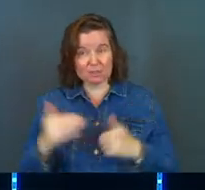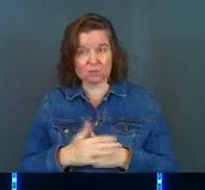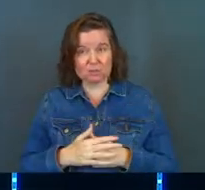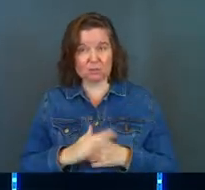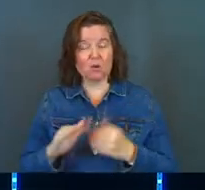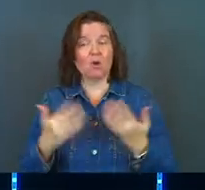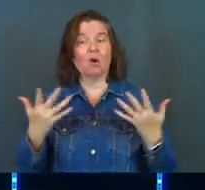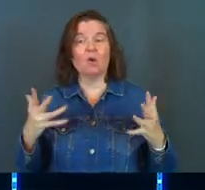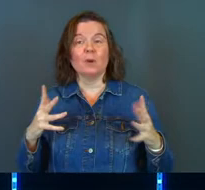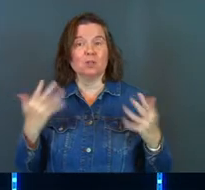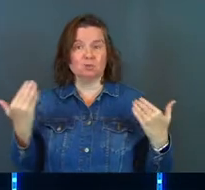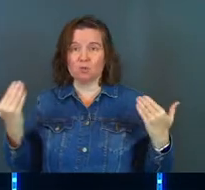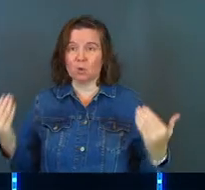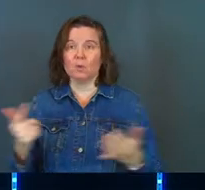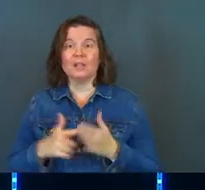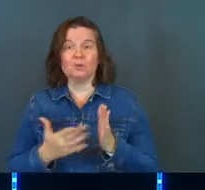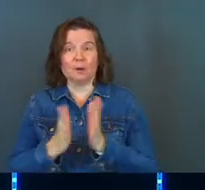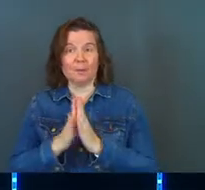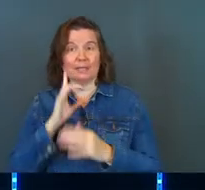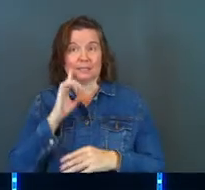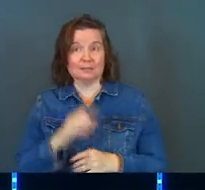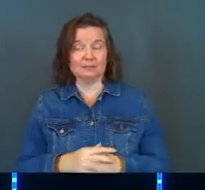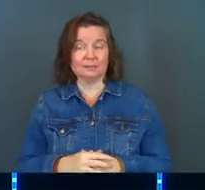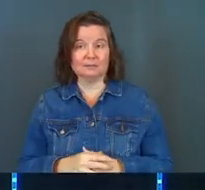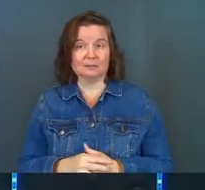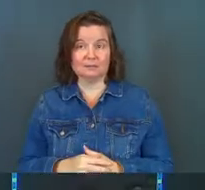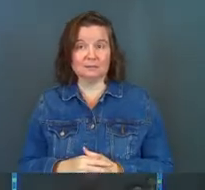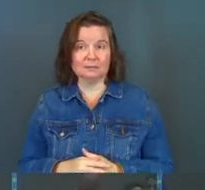expectation, all ready to go? That's what I'm asking.